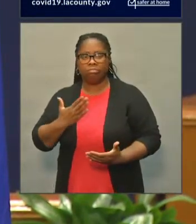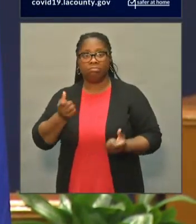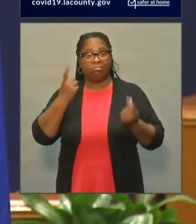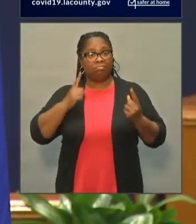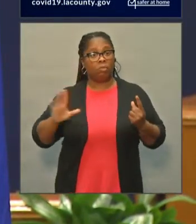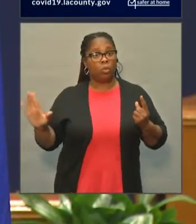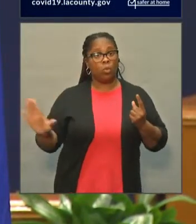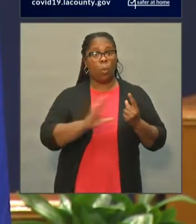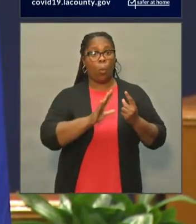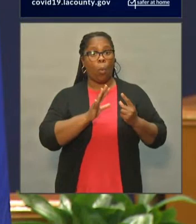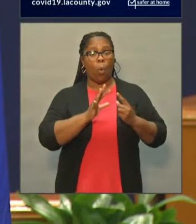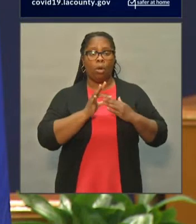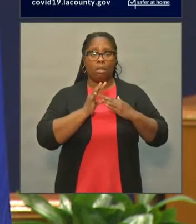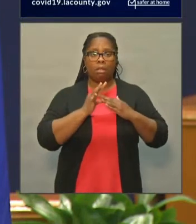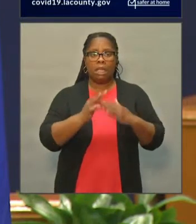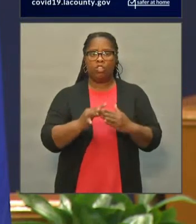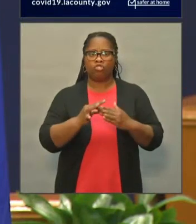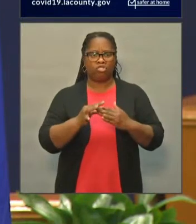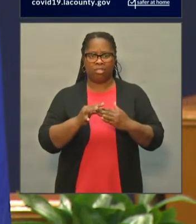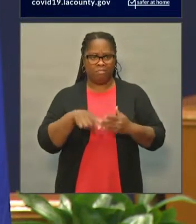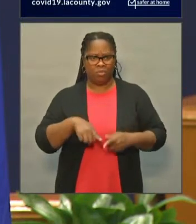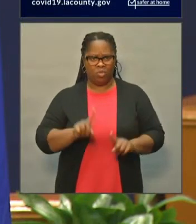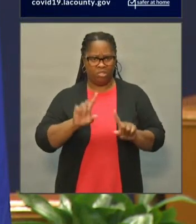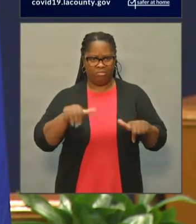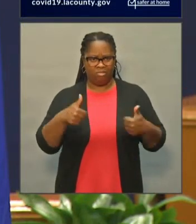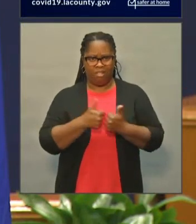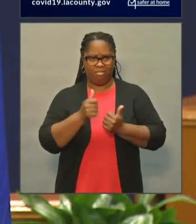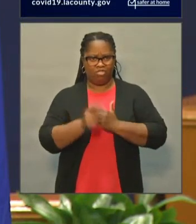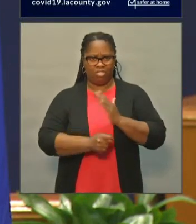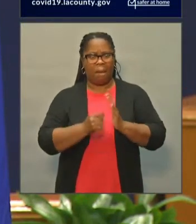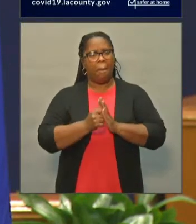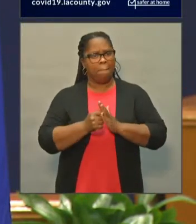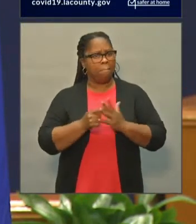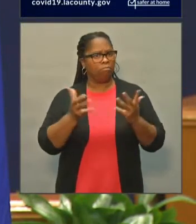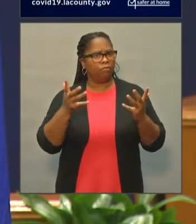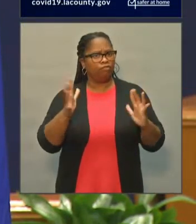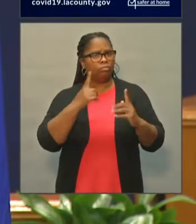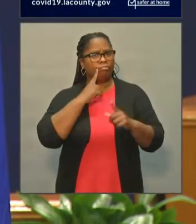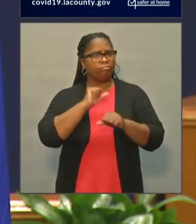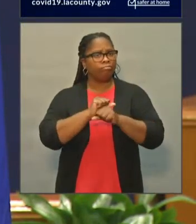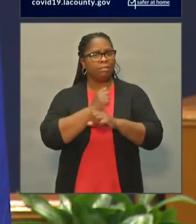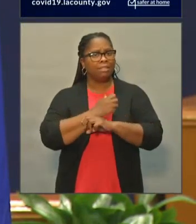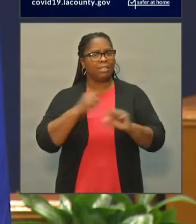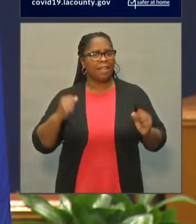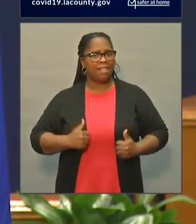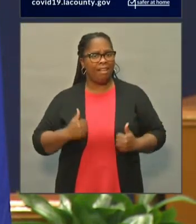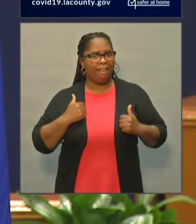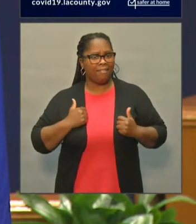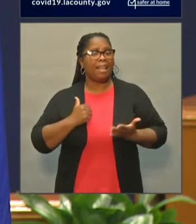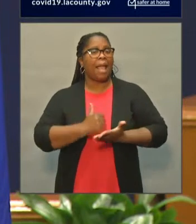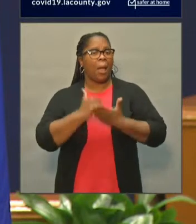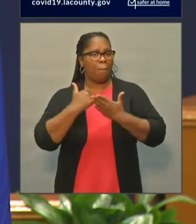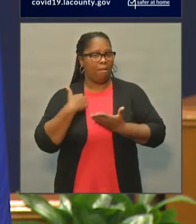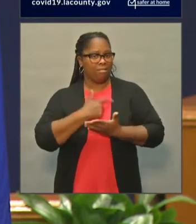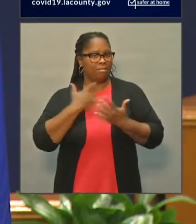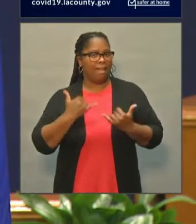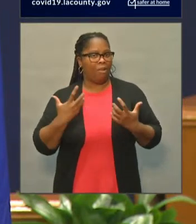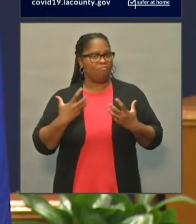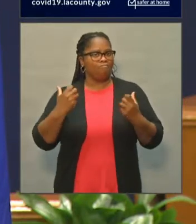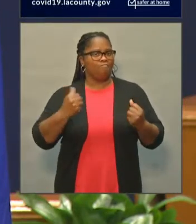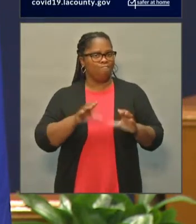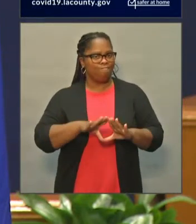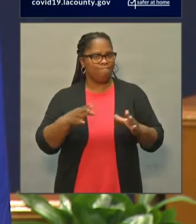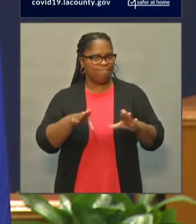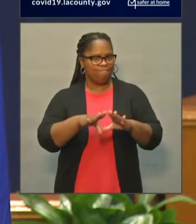this pandemic has saved lives and has made it possible for us to be on our recovery journey. I, too, want to